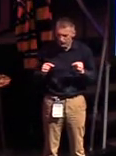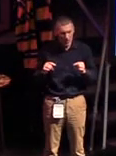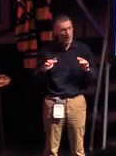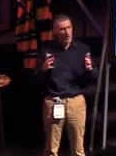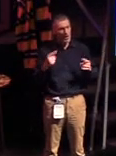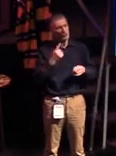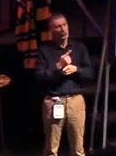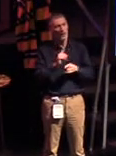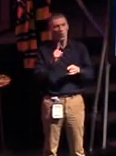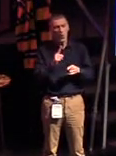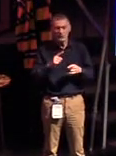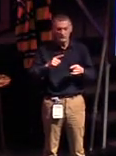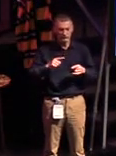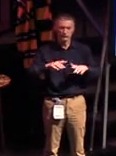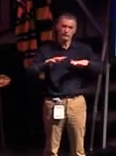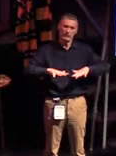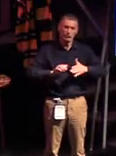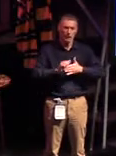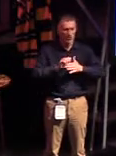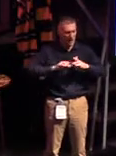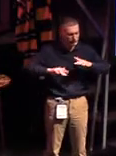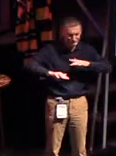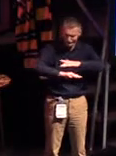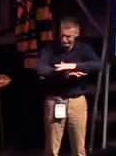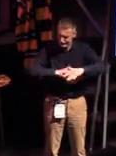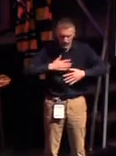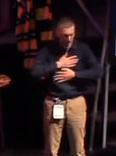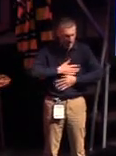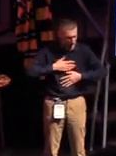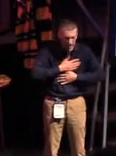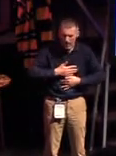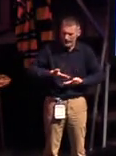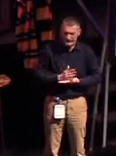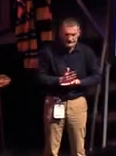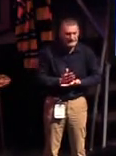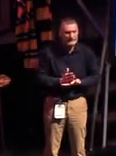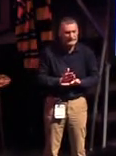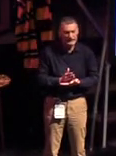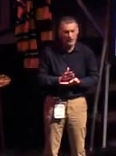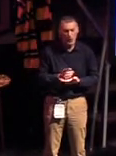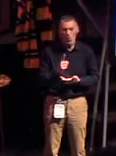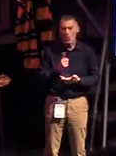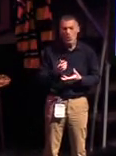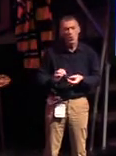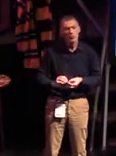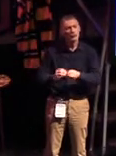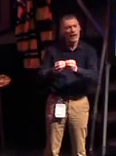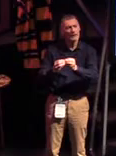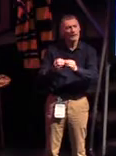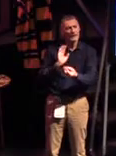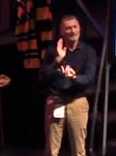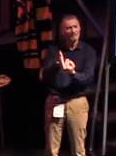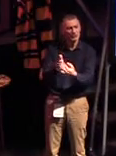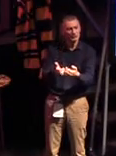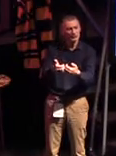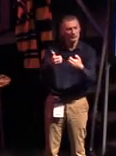earlier, I think if we don't address that which creates division in society in the first place, we